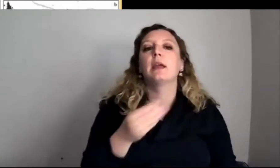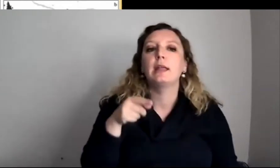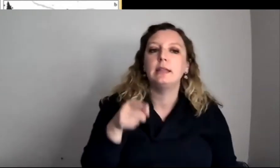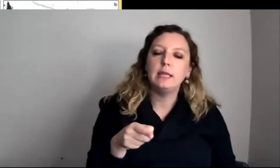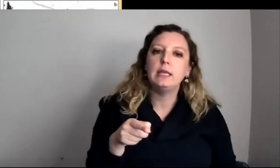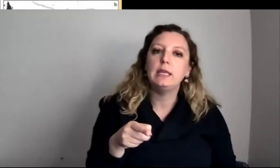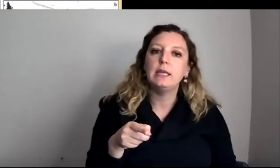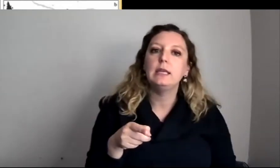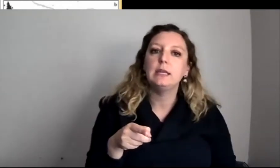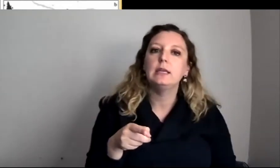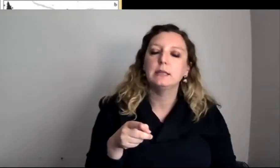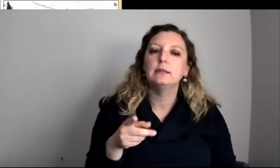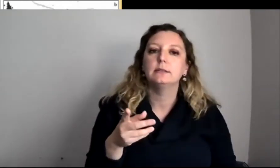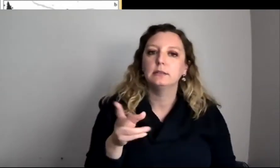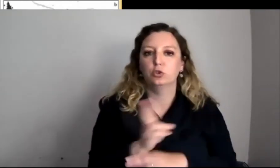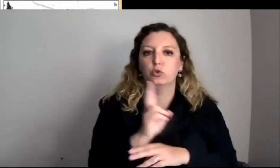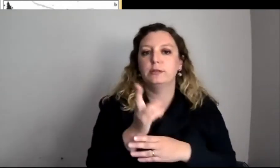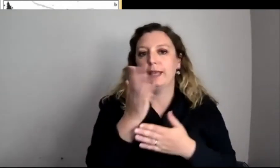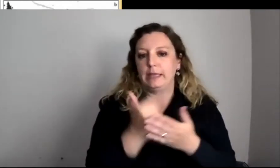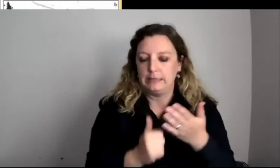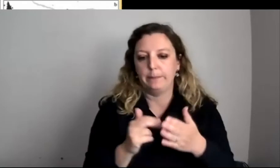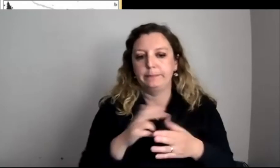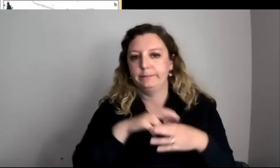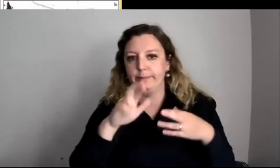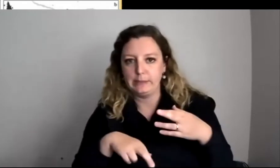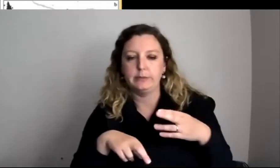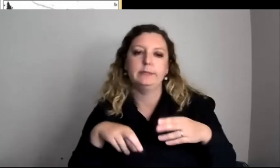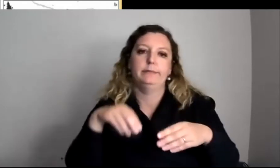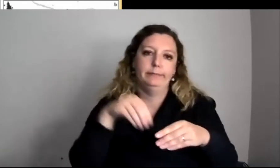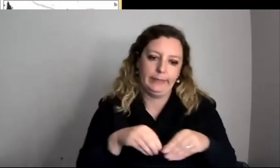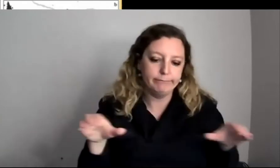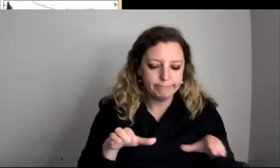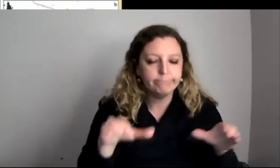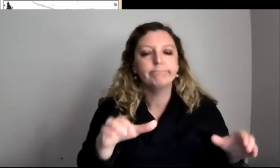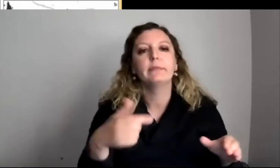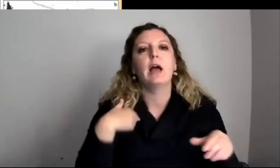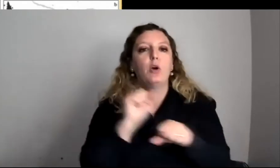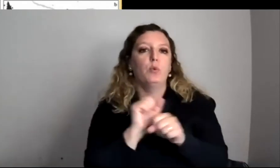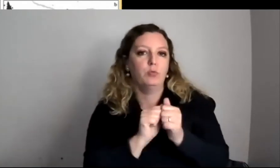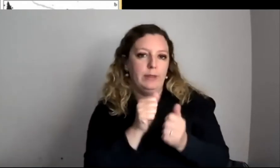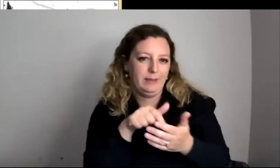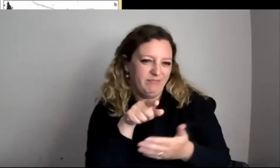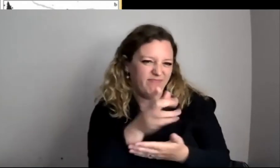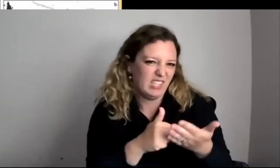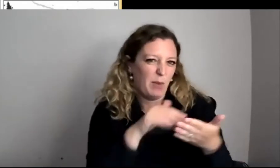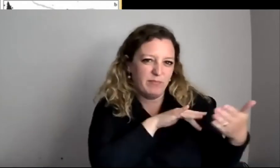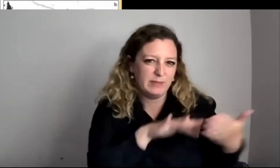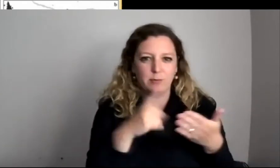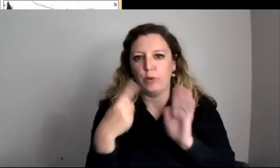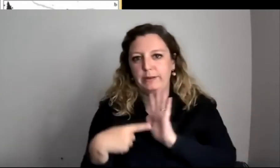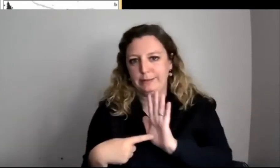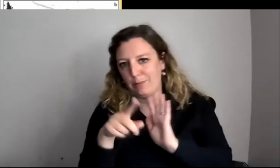he is putting some of these results into action. So I've collaborated with him on some studies. This map here on your right is one of those